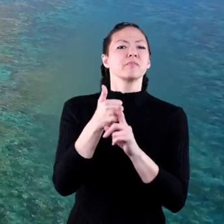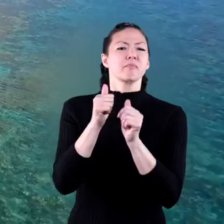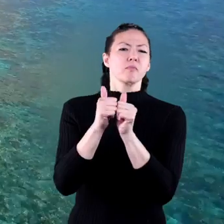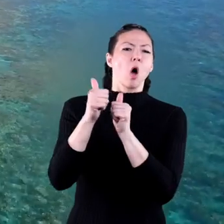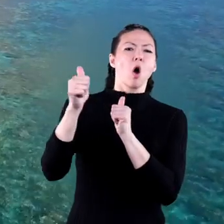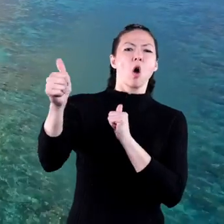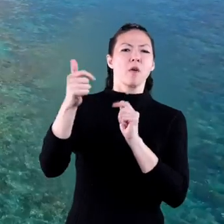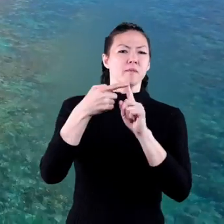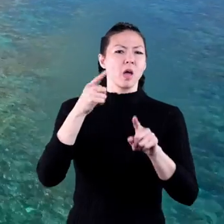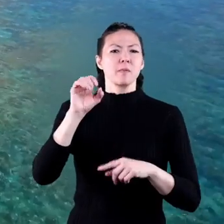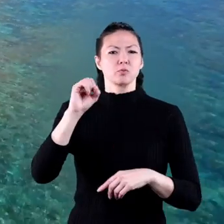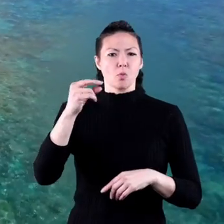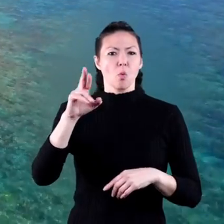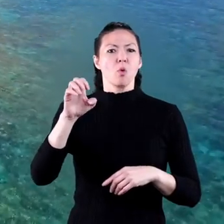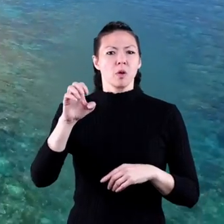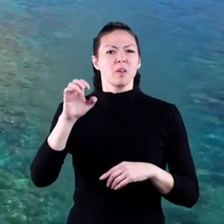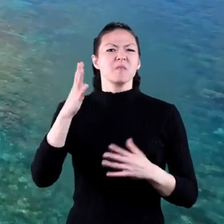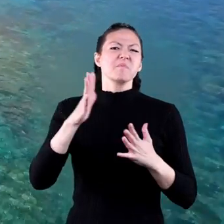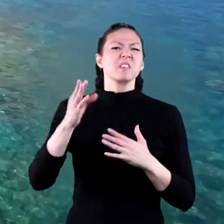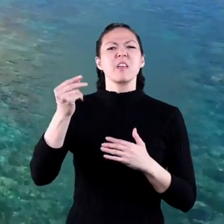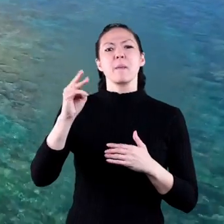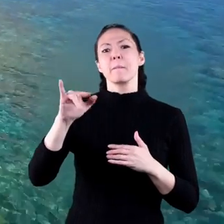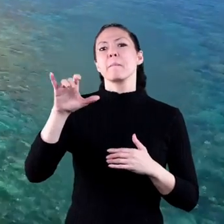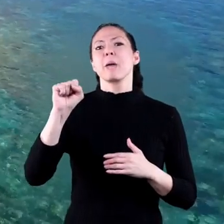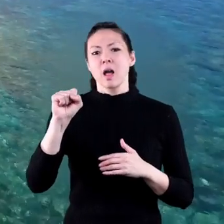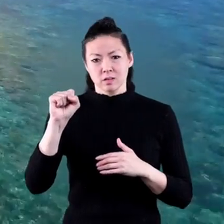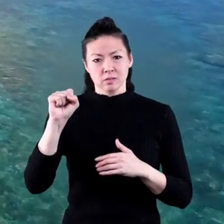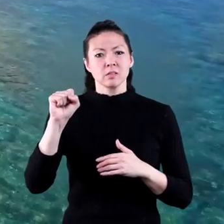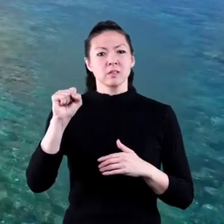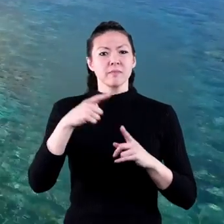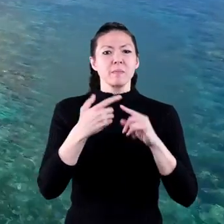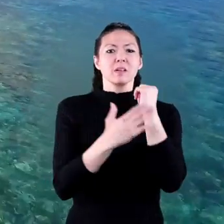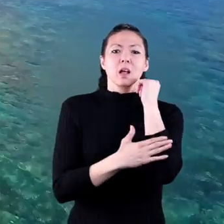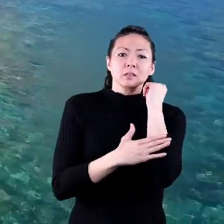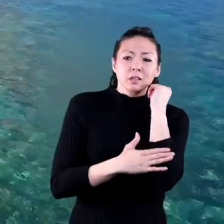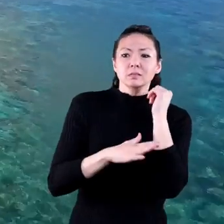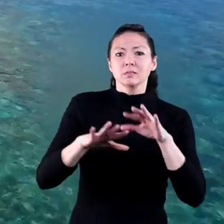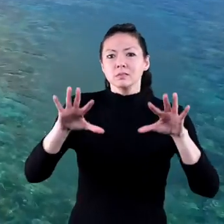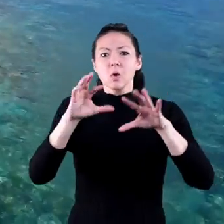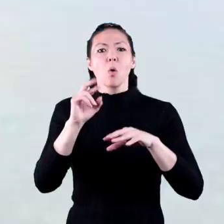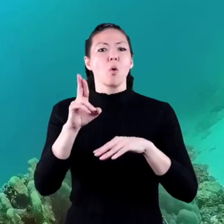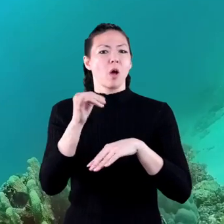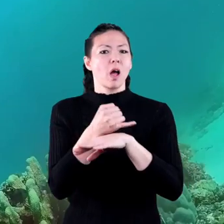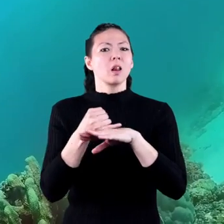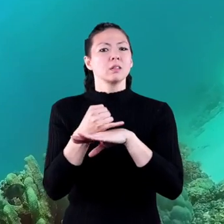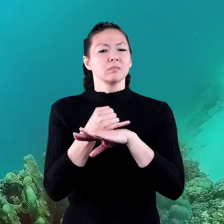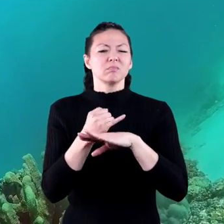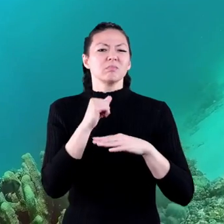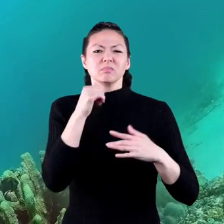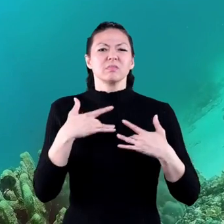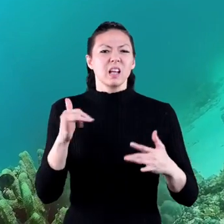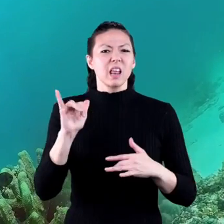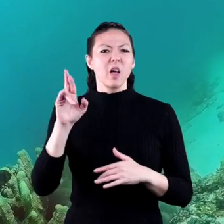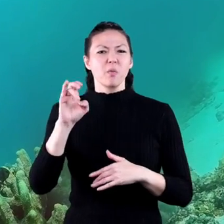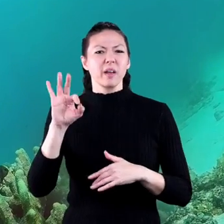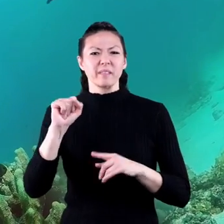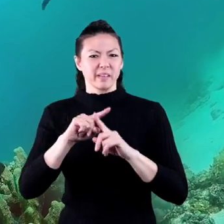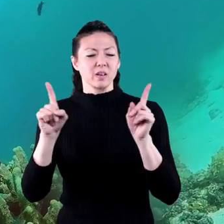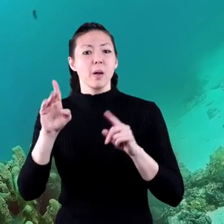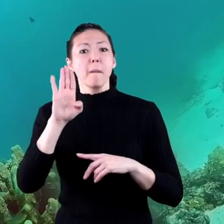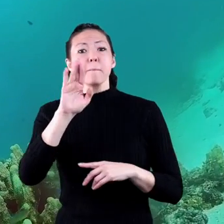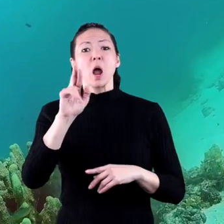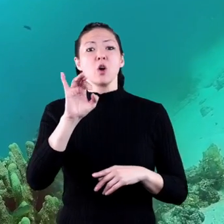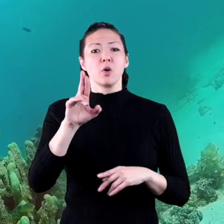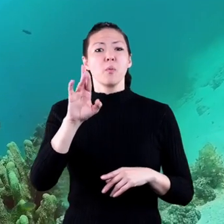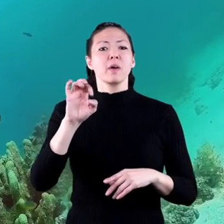farther offshore and can be several miles from the shorelines of continents and islands. Unlike fringing reefs,